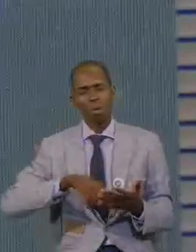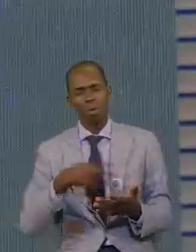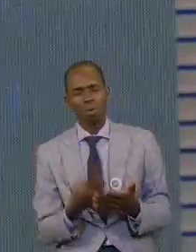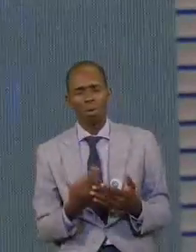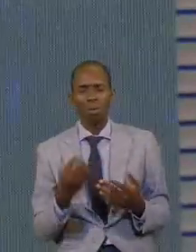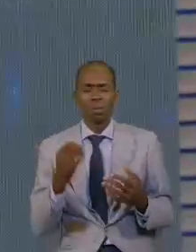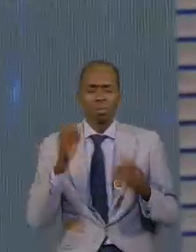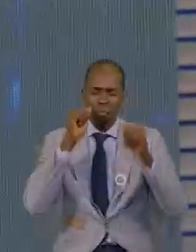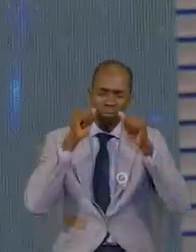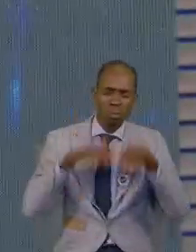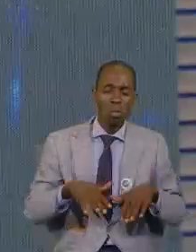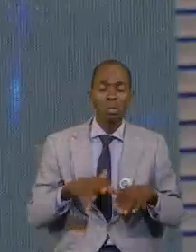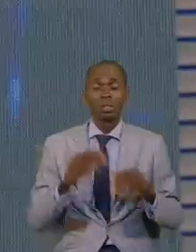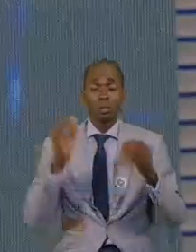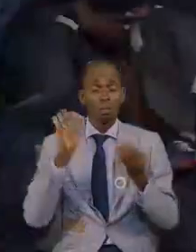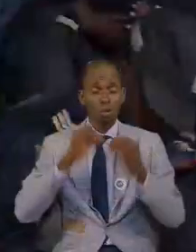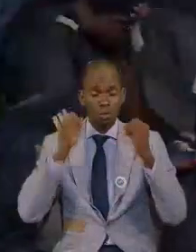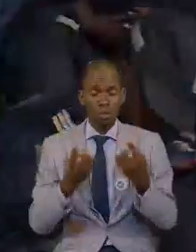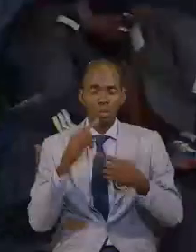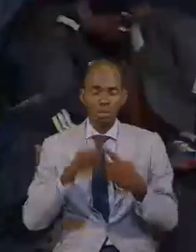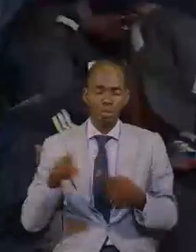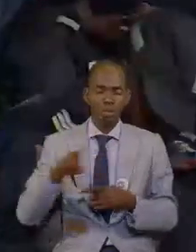now, be healed in Jesus' name.